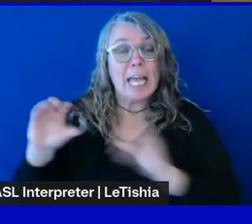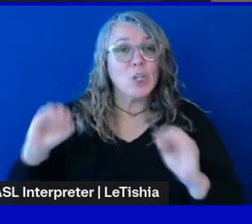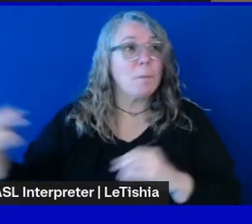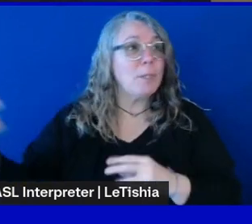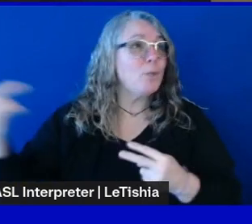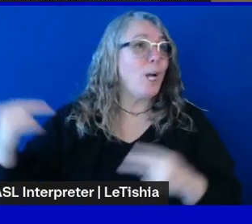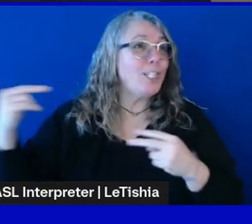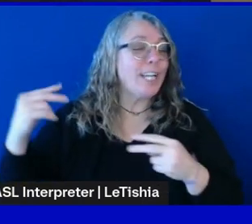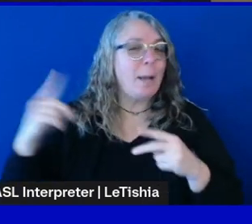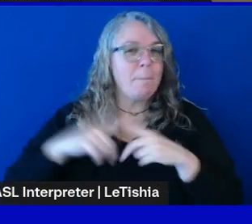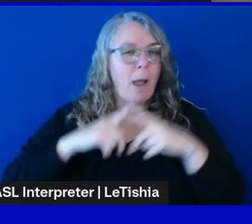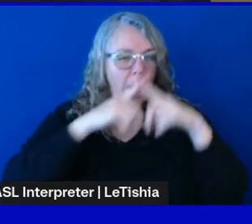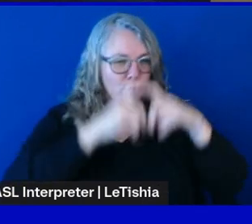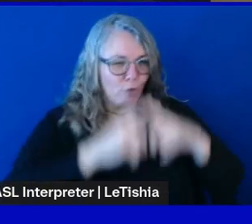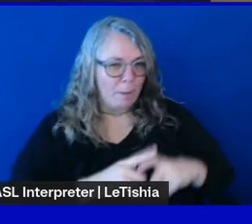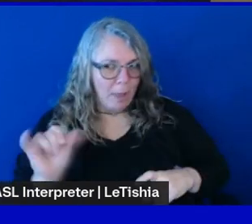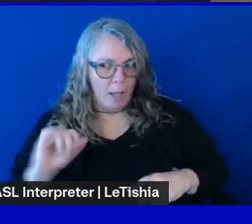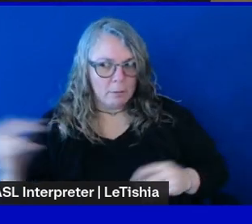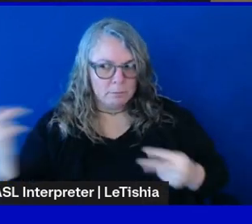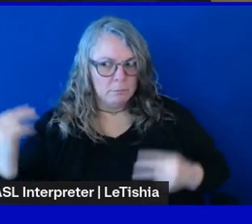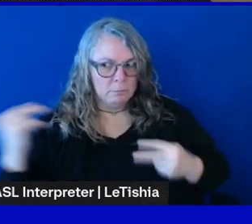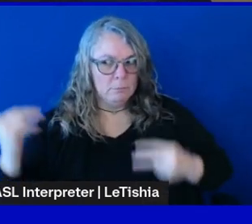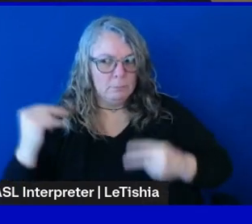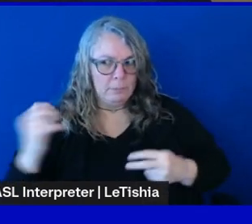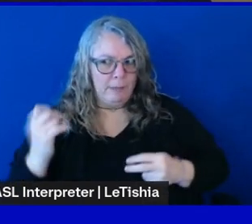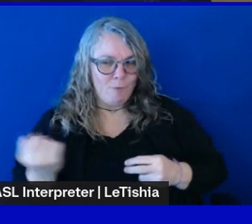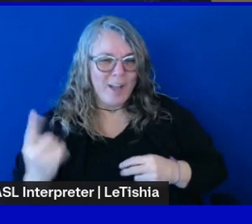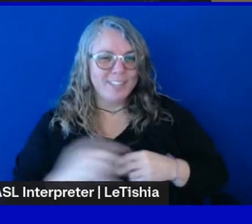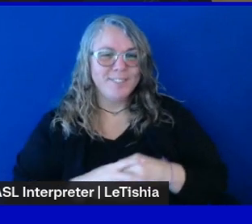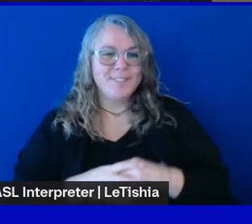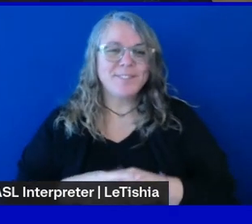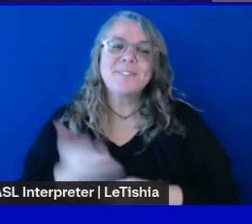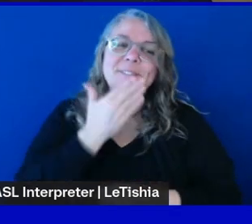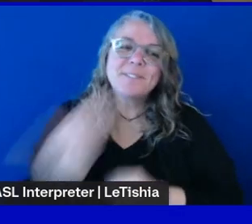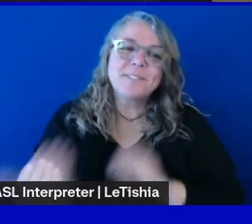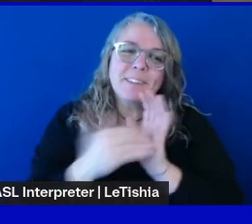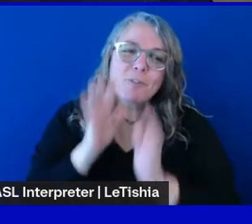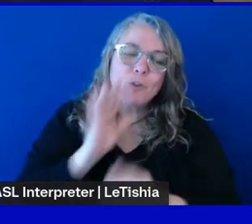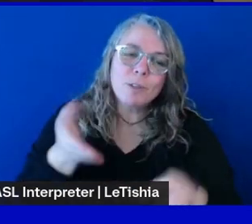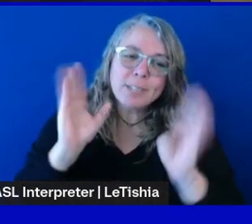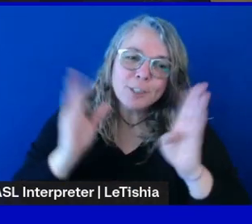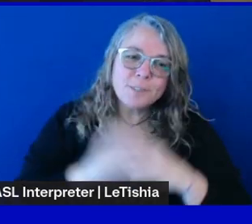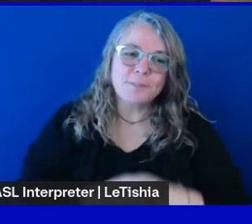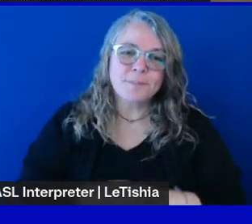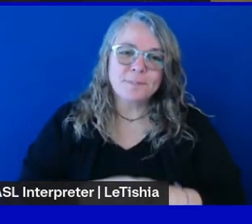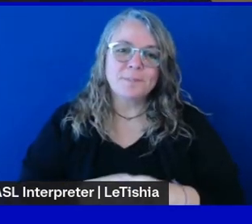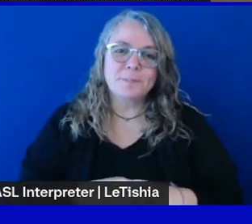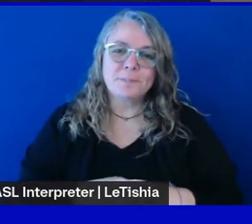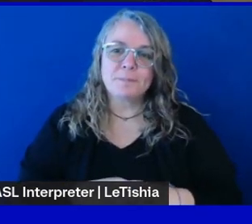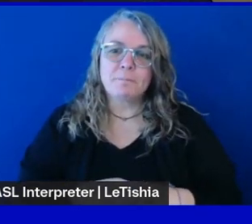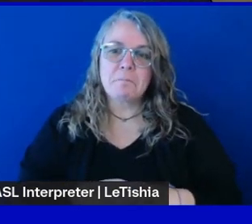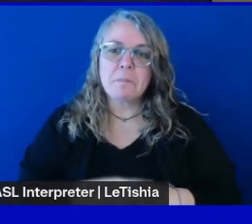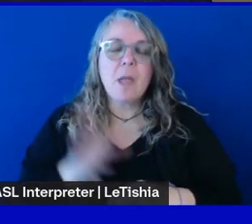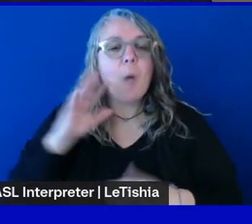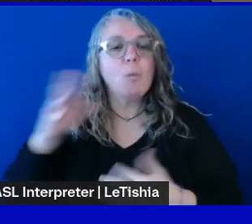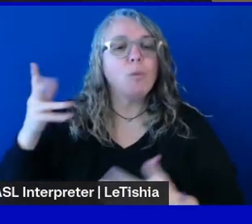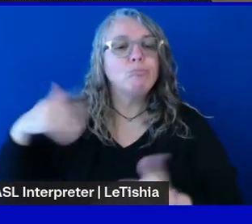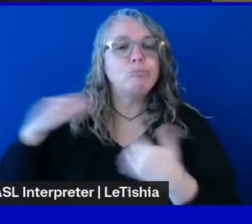like everybody is. Thank you again for your attention. I will be hanging out